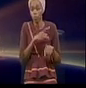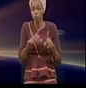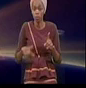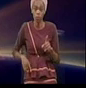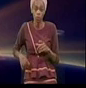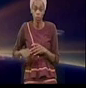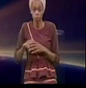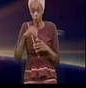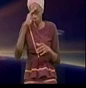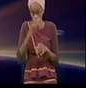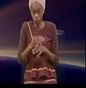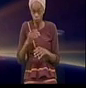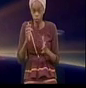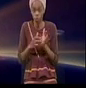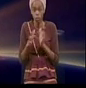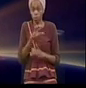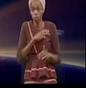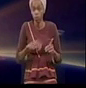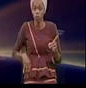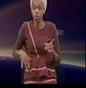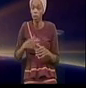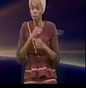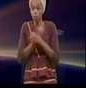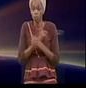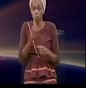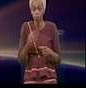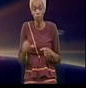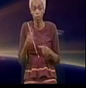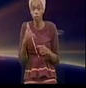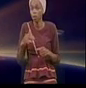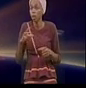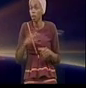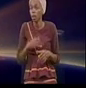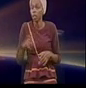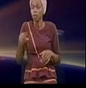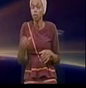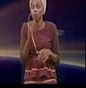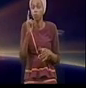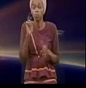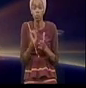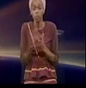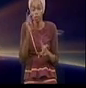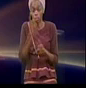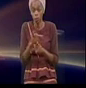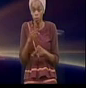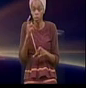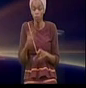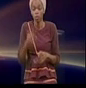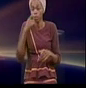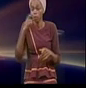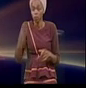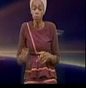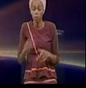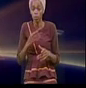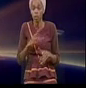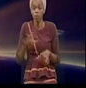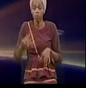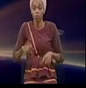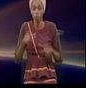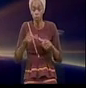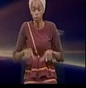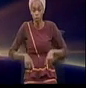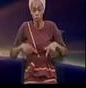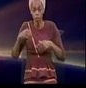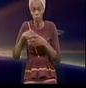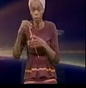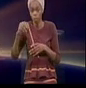another, as he gave us commandment. And he that keepeth his commandments dwelleth in him, and he in him.